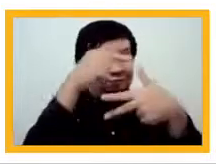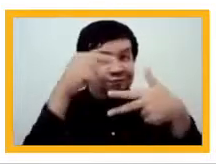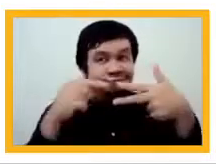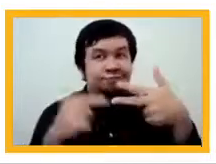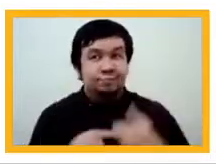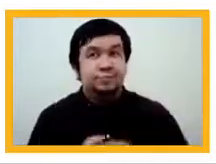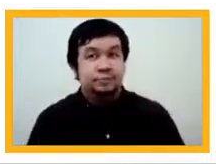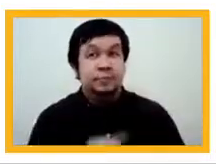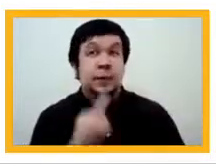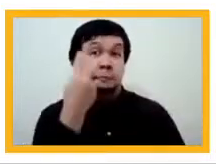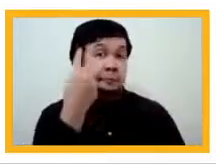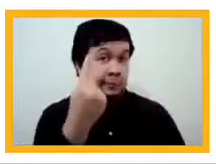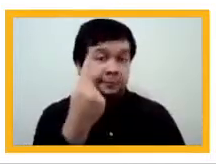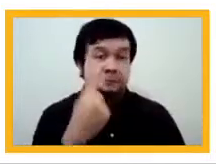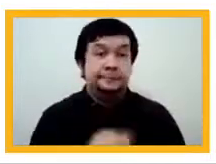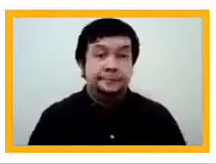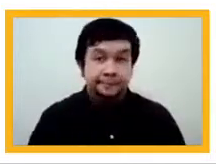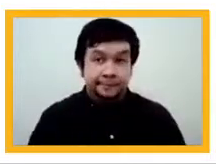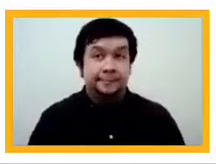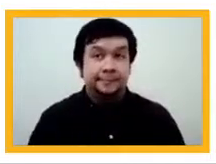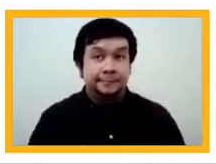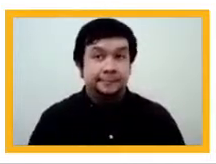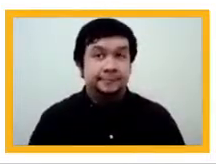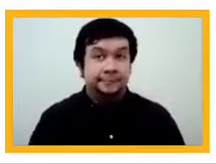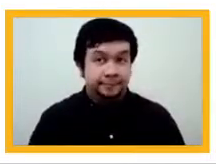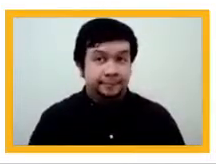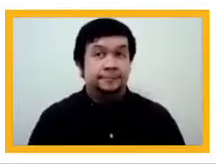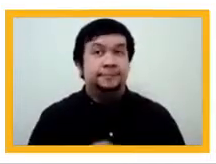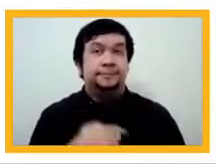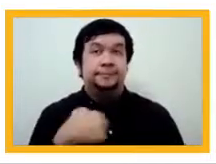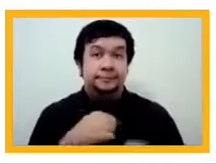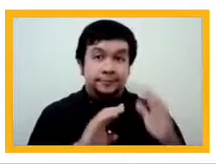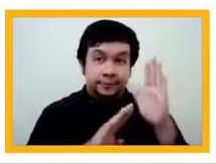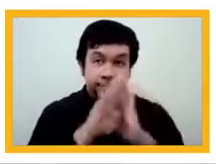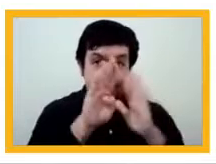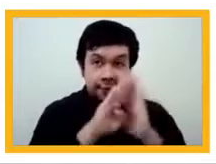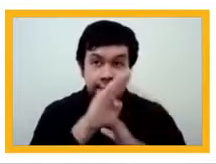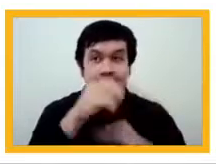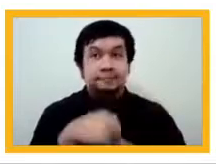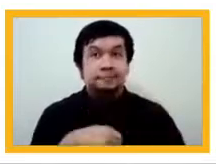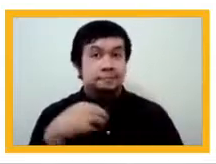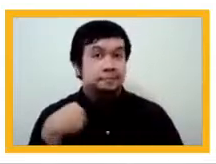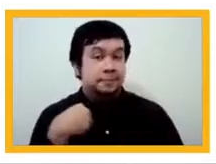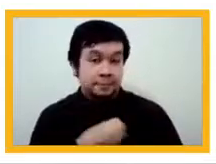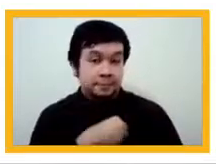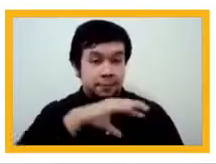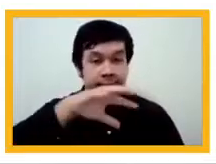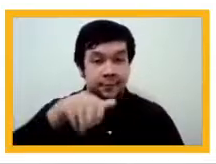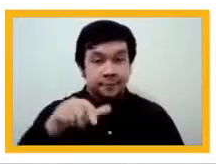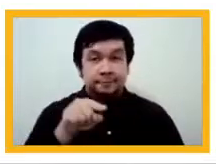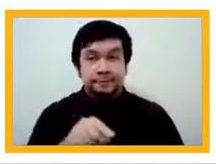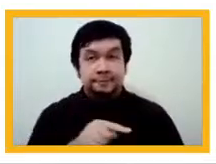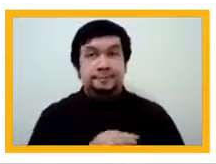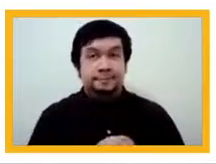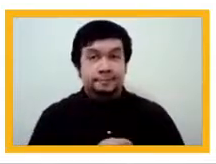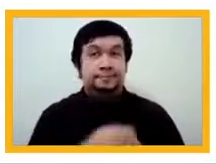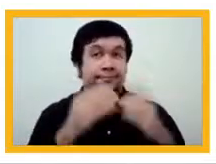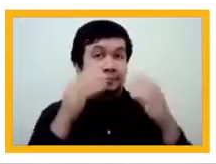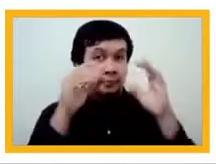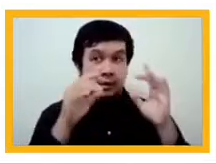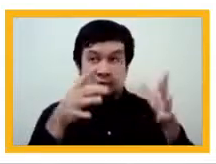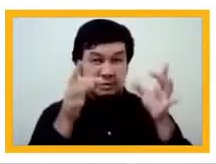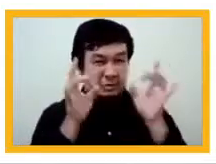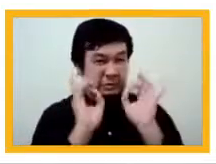the developing member countries. The second one is I also wanted to talk about the risk involved. And number three is the